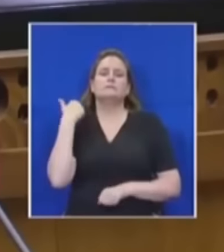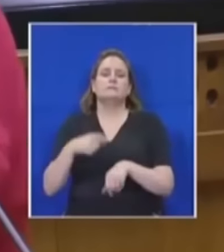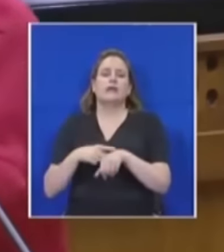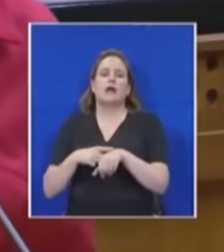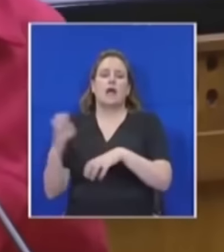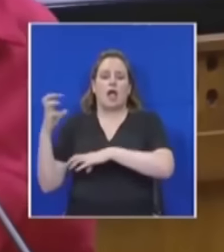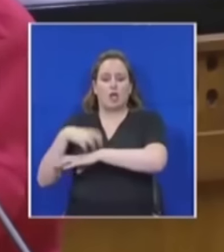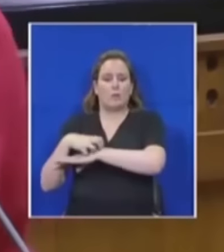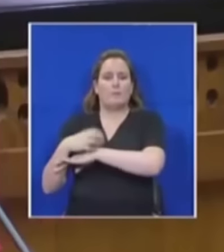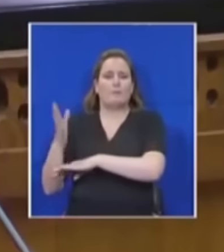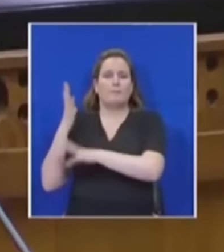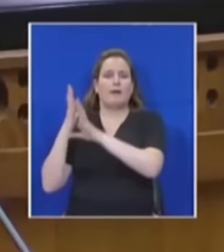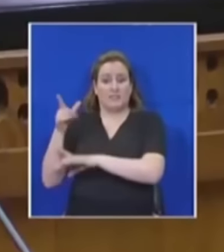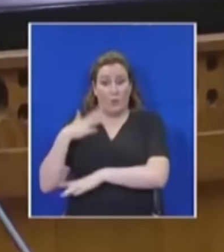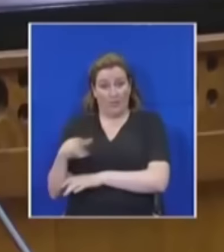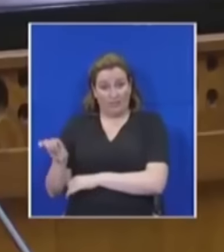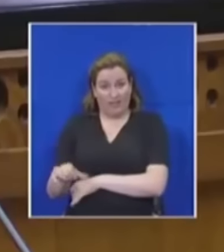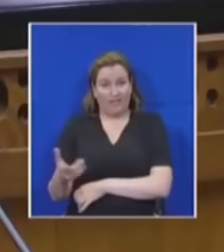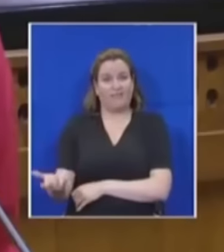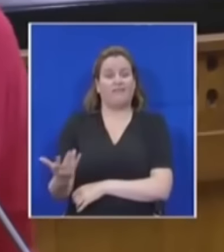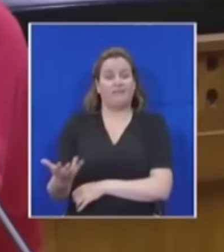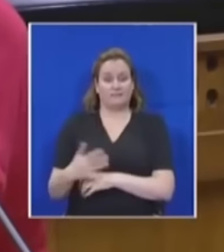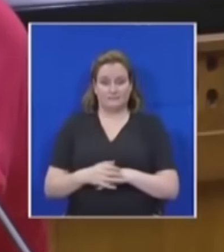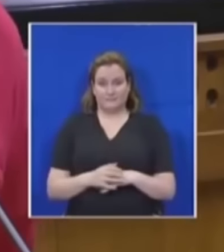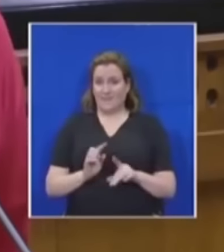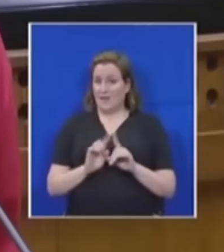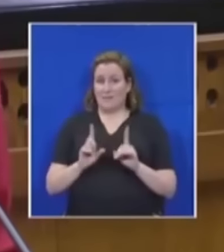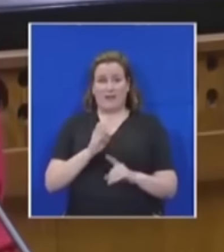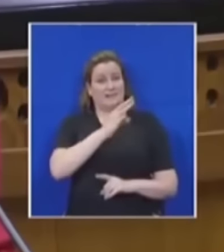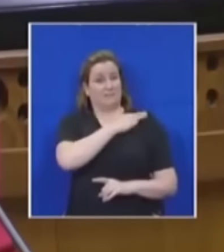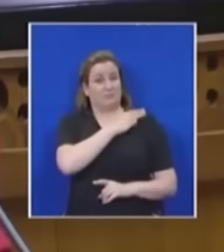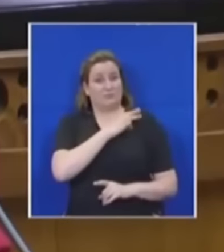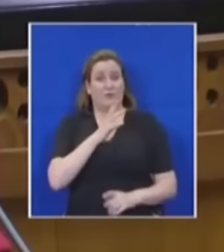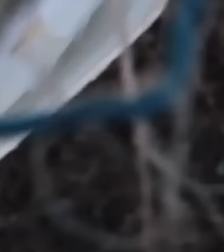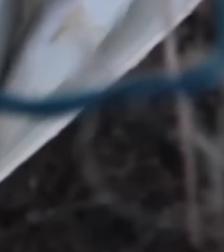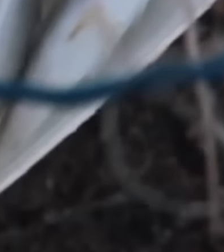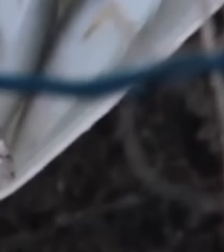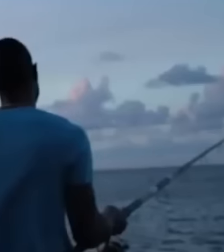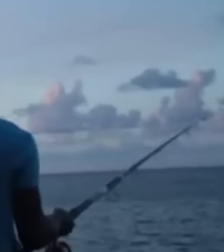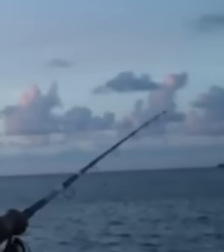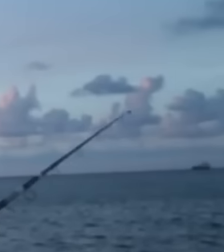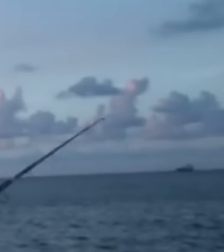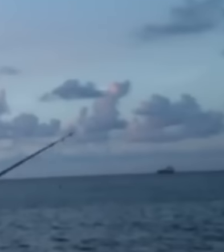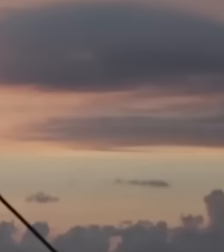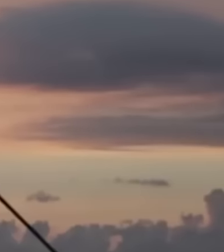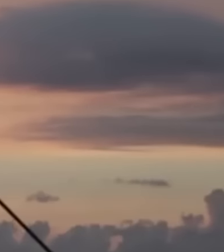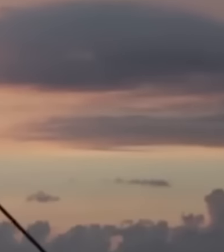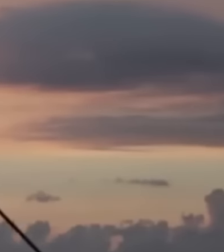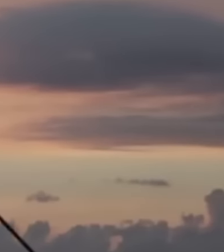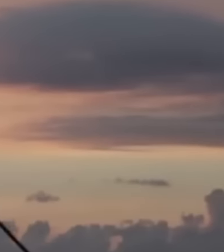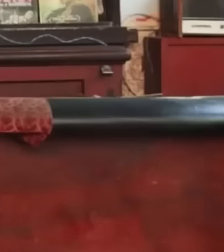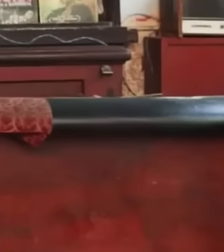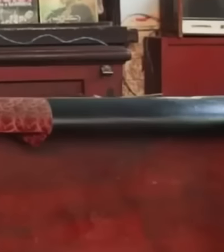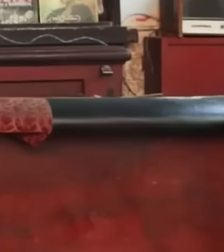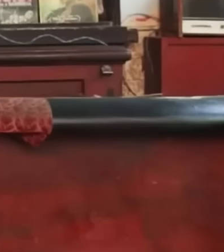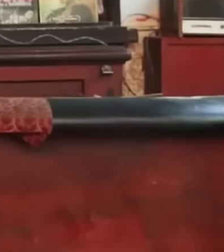today that Cuba's unemployment officially stands at less than 3%. You get highly trained workers leaving